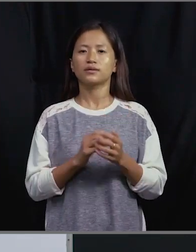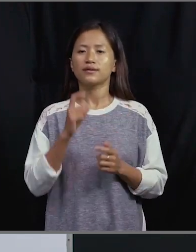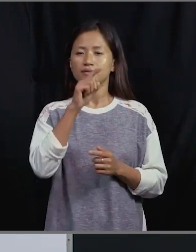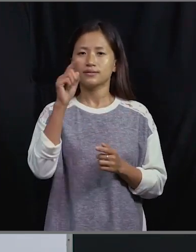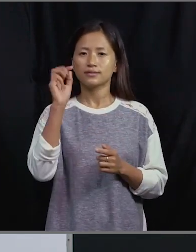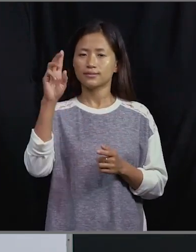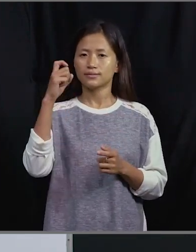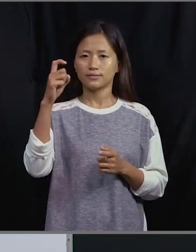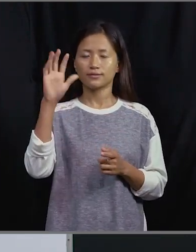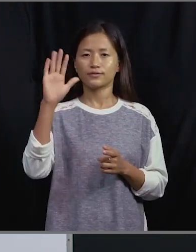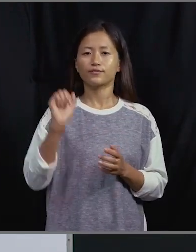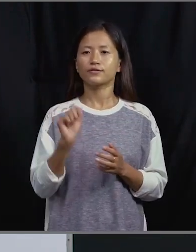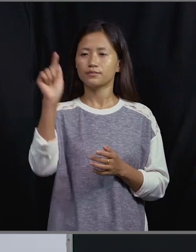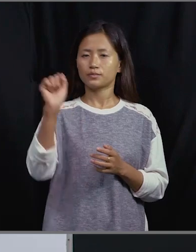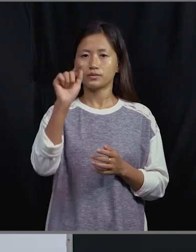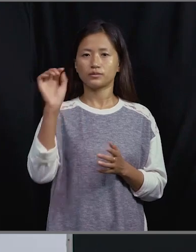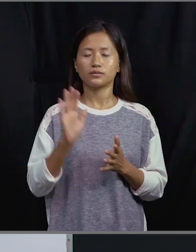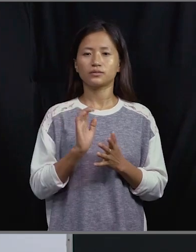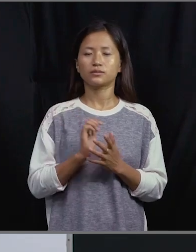75% carbon